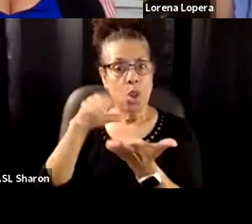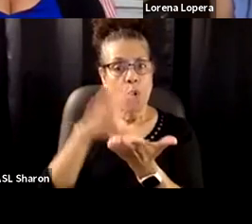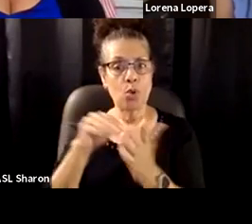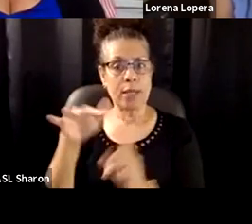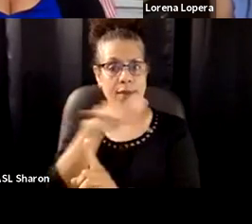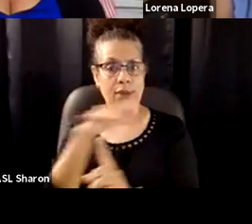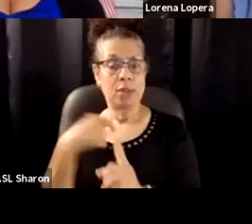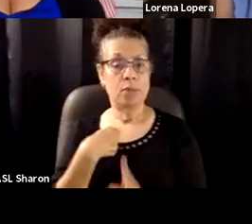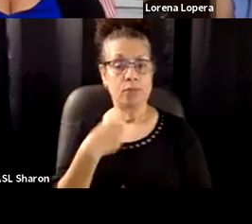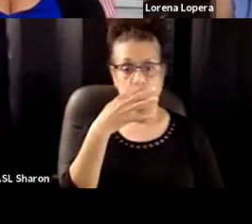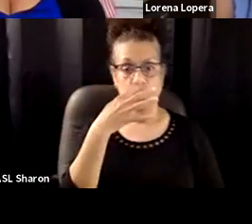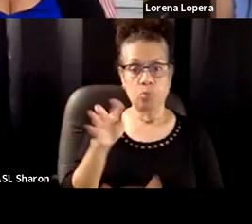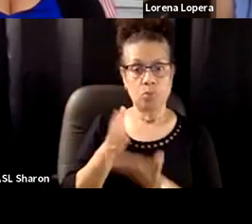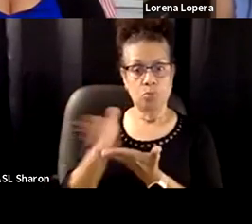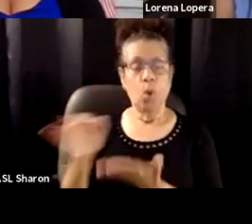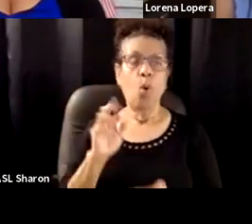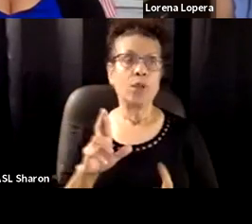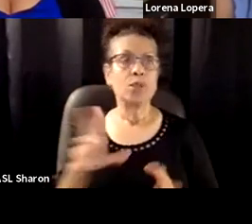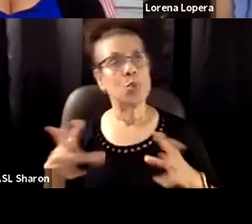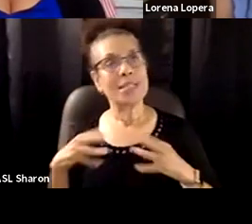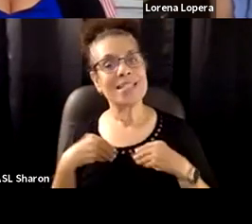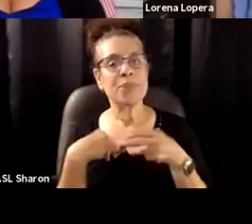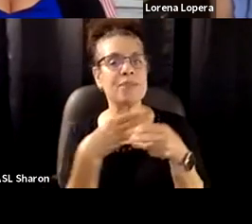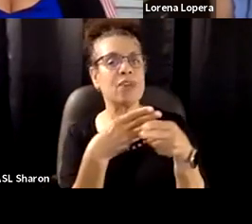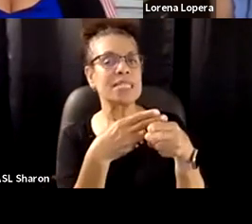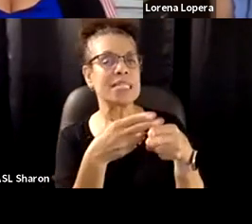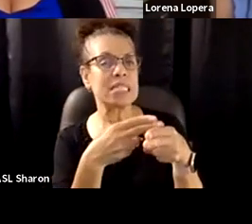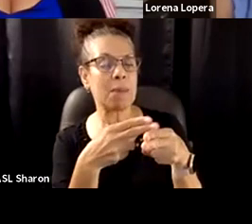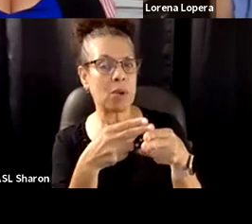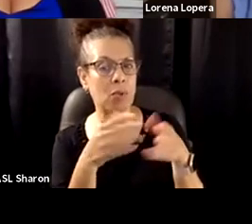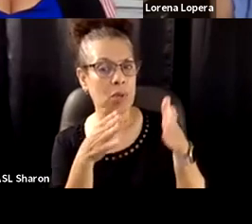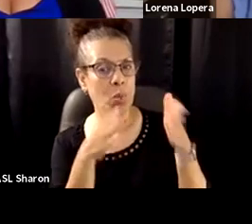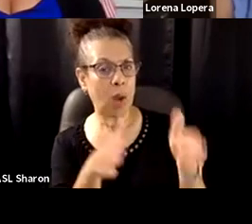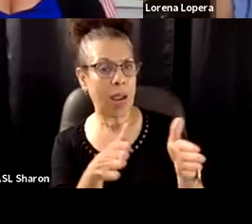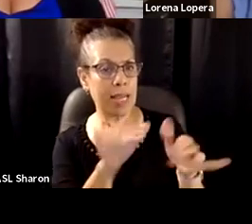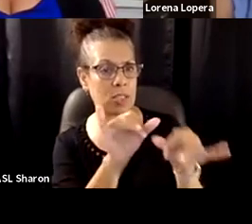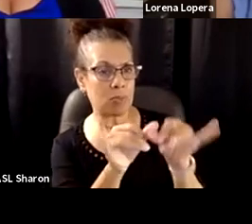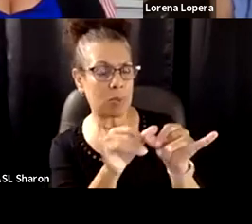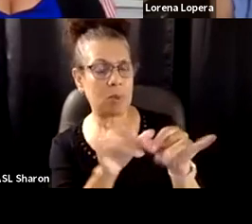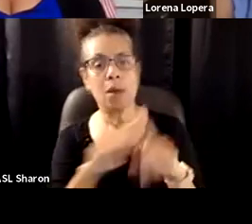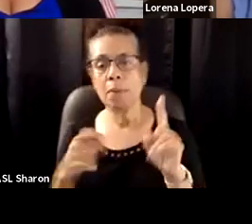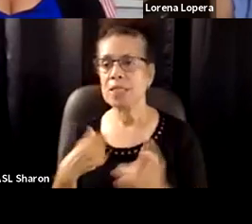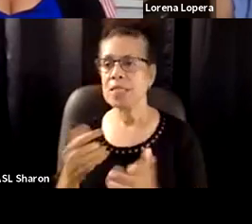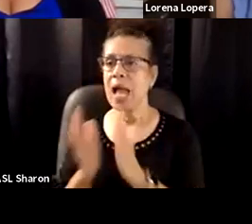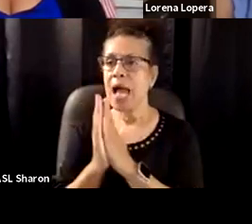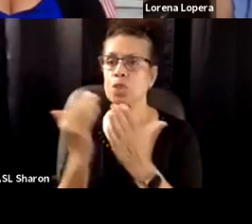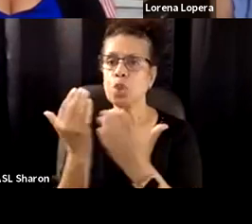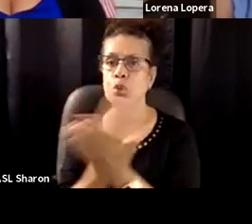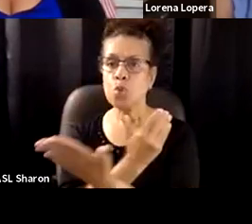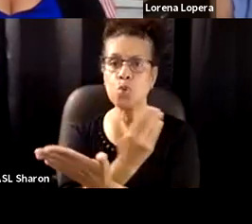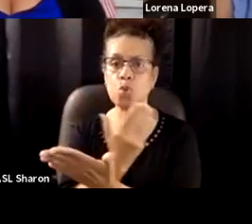code or to adopt it only as an interim measure and instruct bps to submit a new code by the fall of